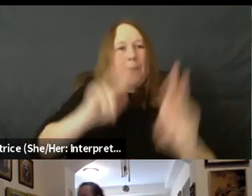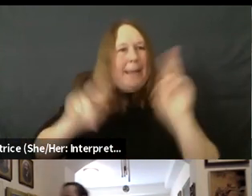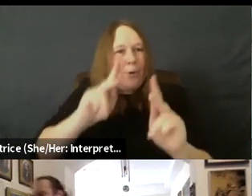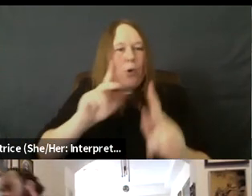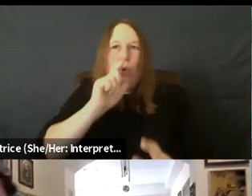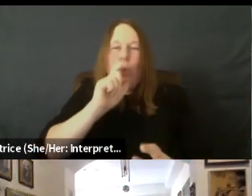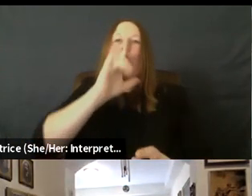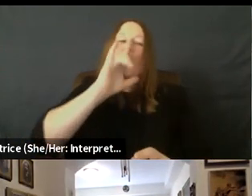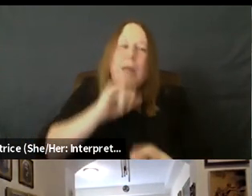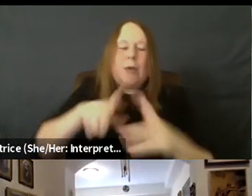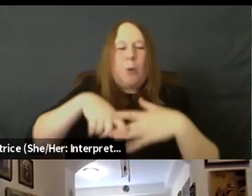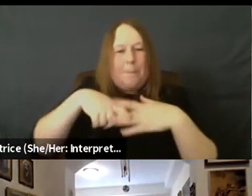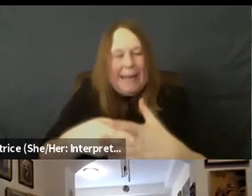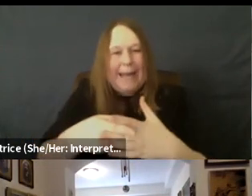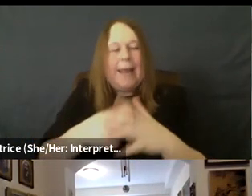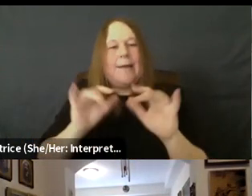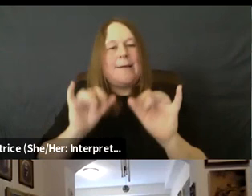really were beginning to